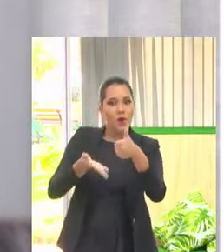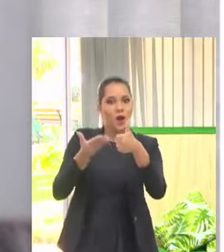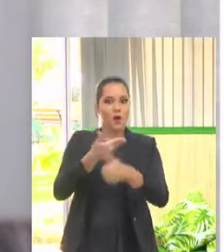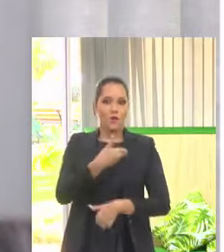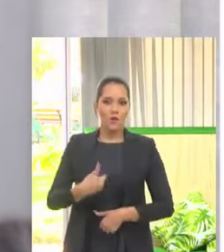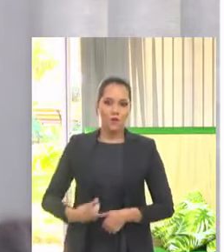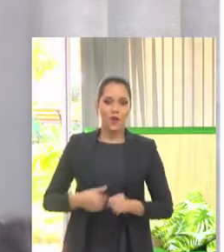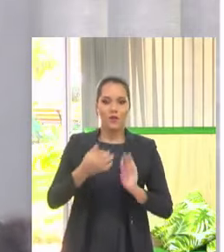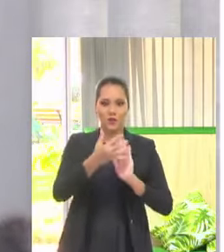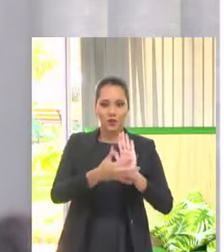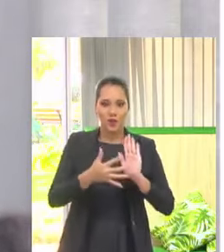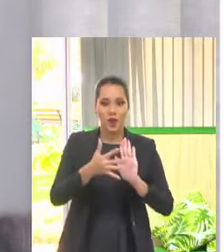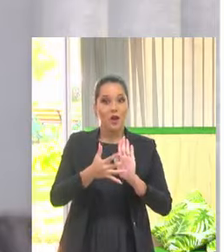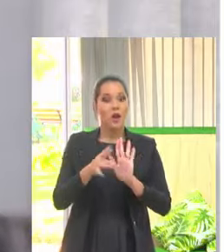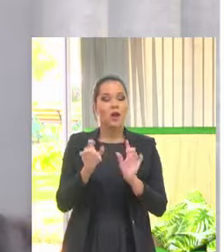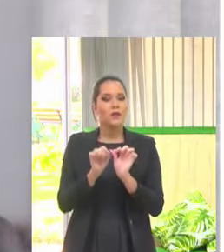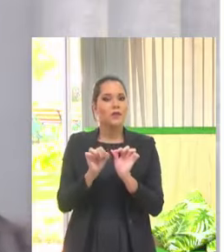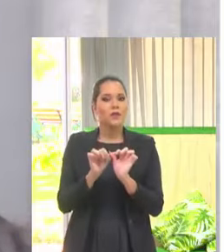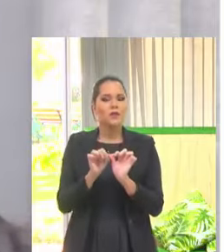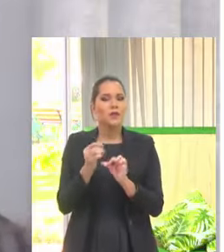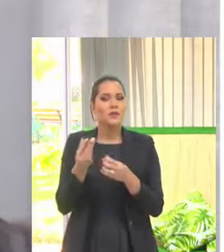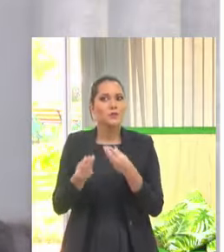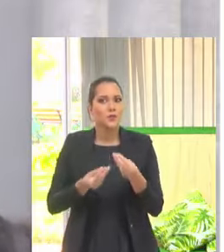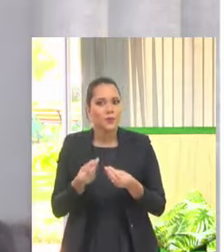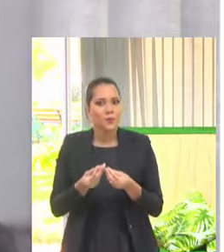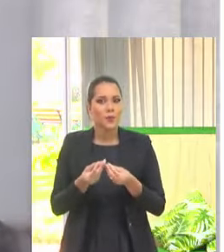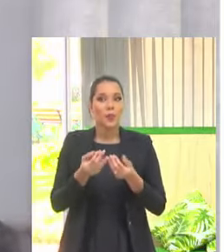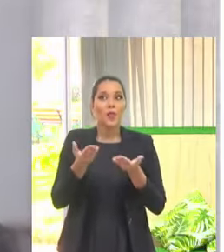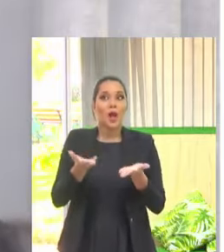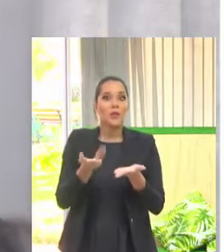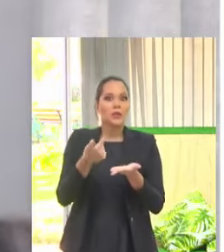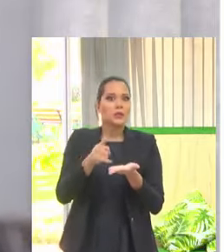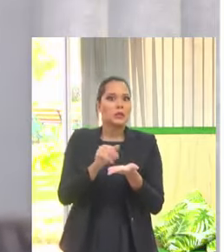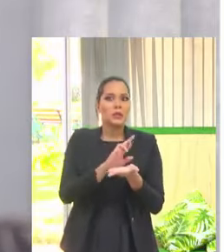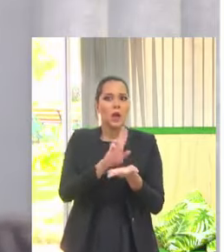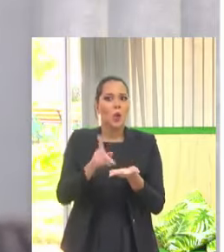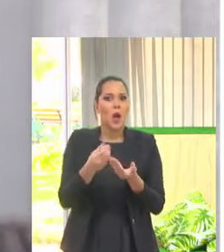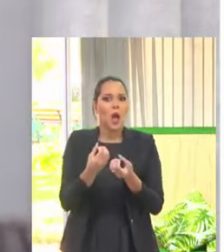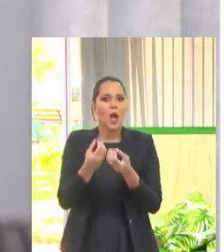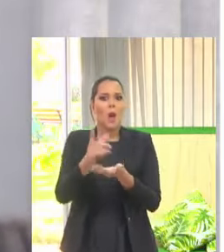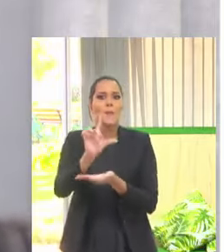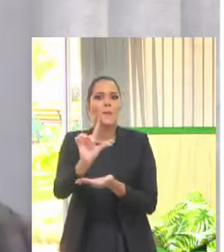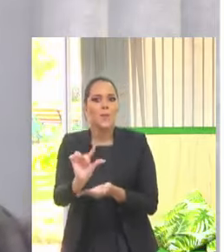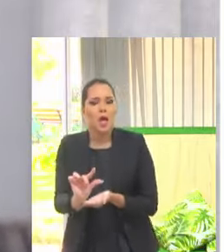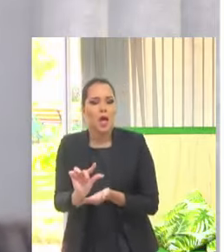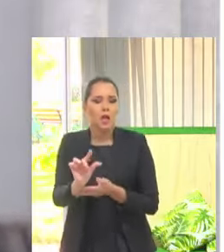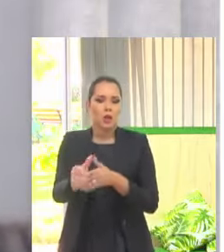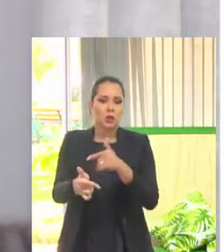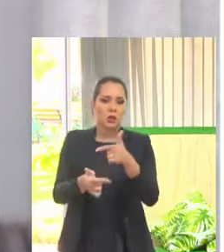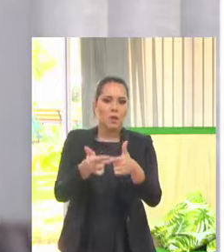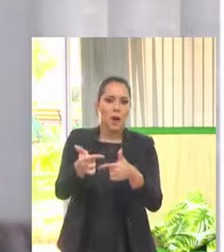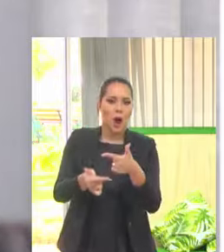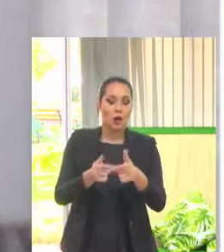so not by providing last mile services, but mostly by providing